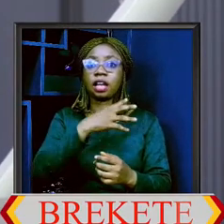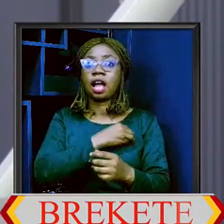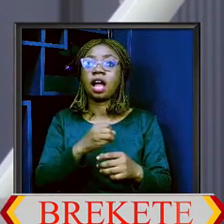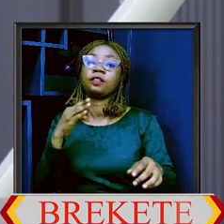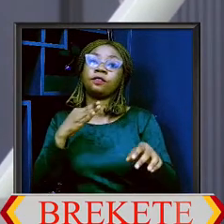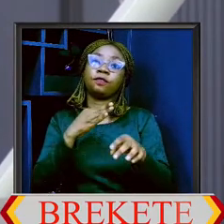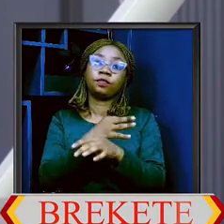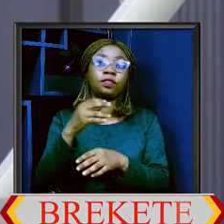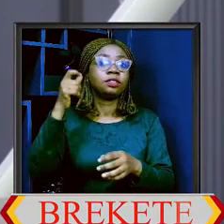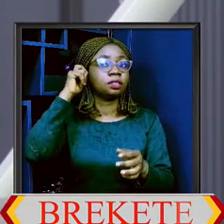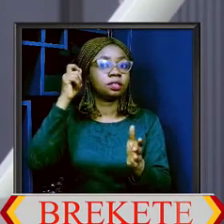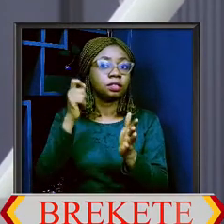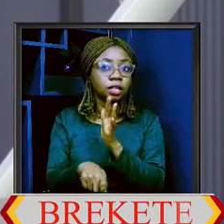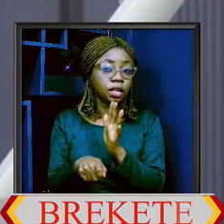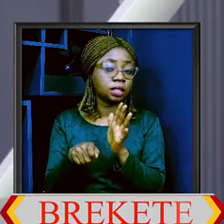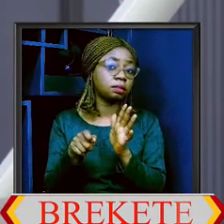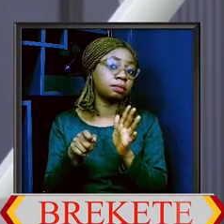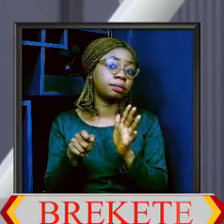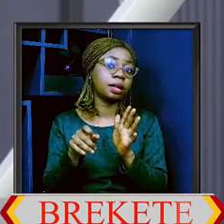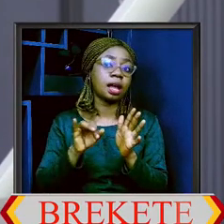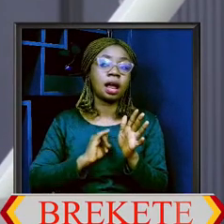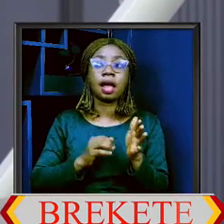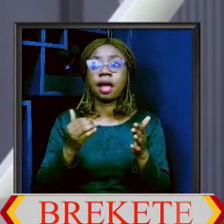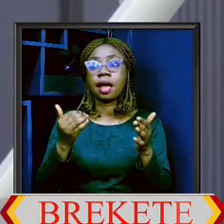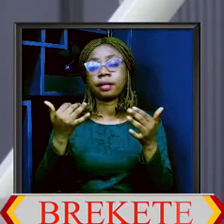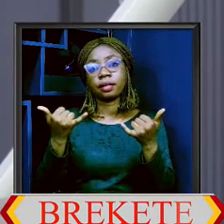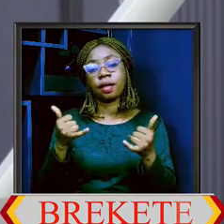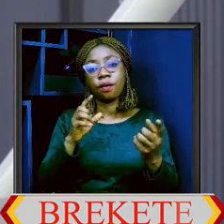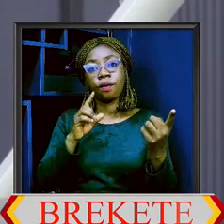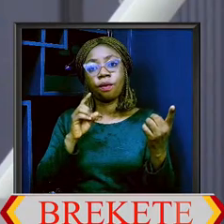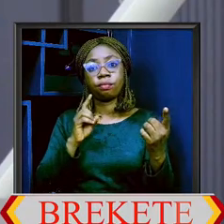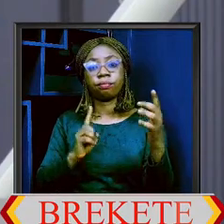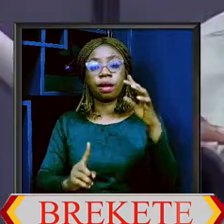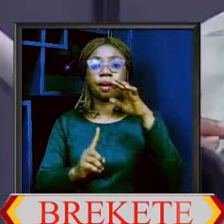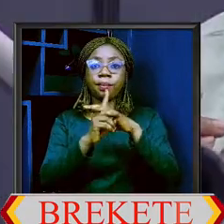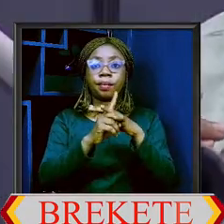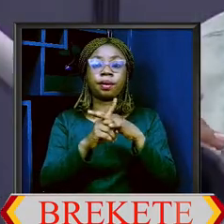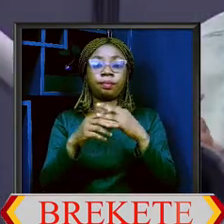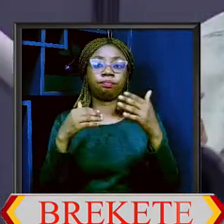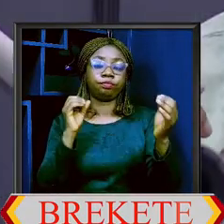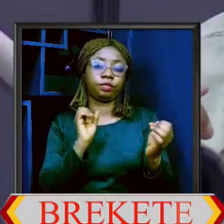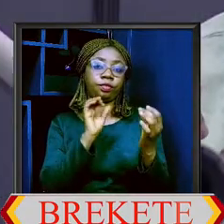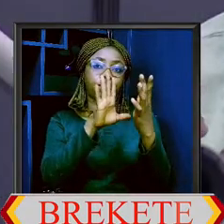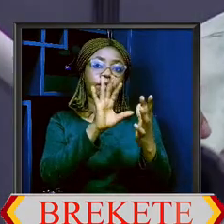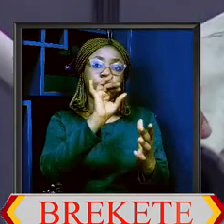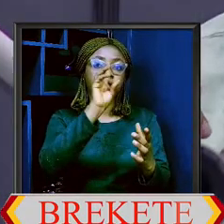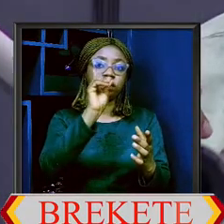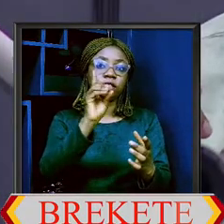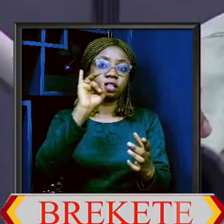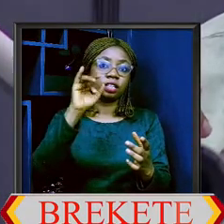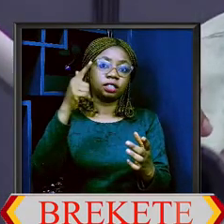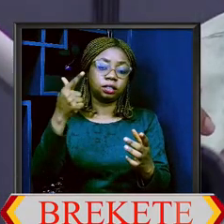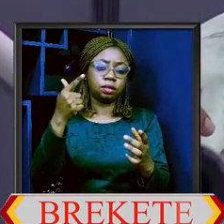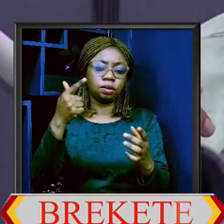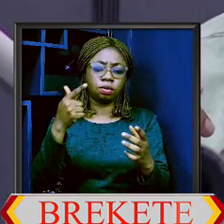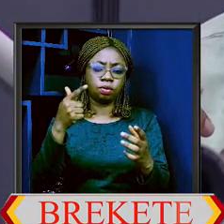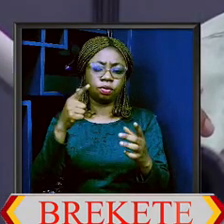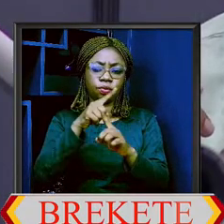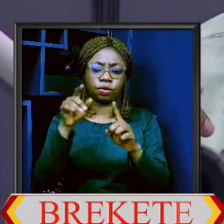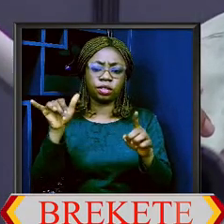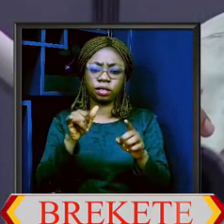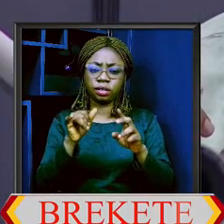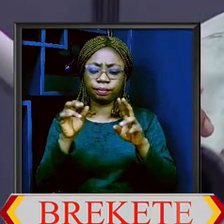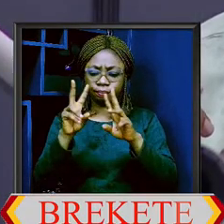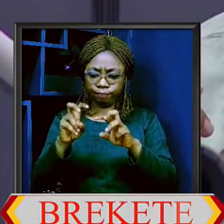what so matter serious I now appear before the DS so when they went through my